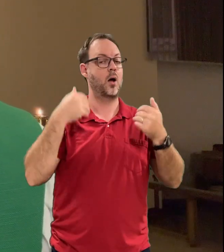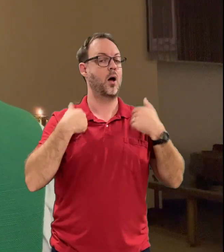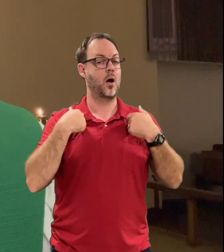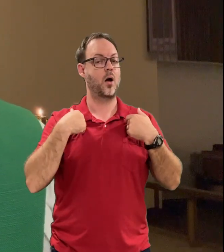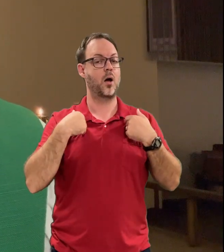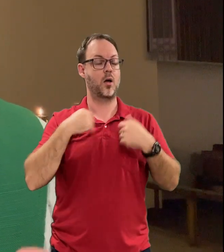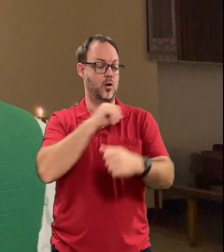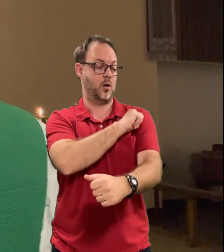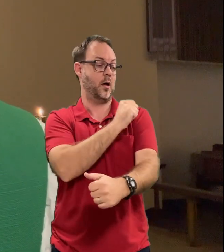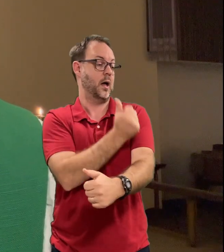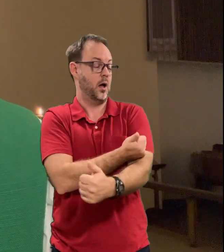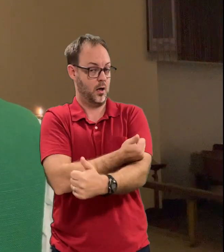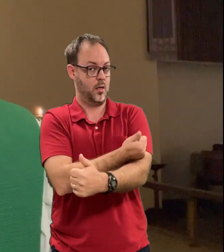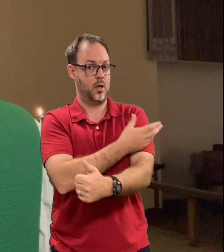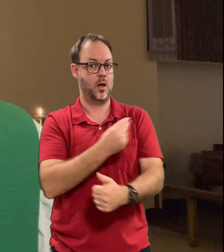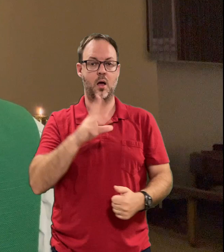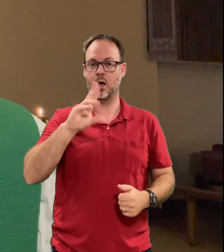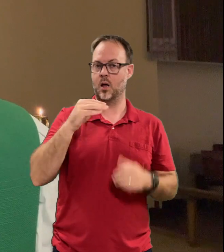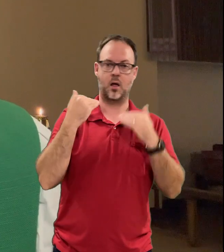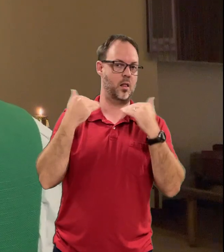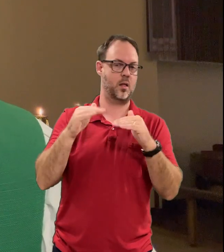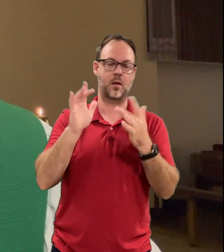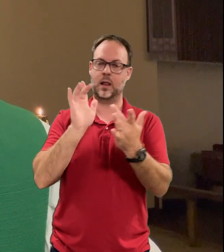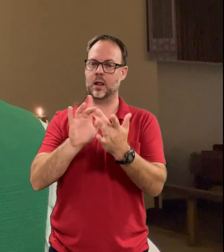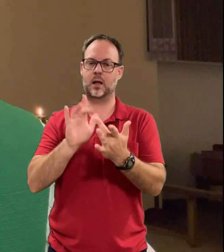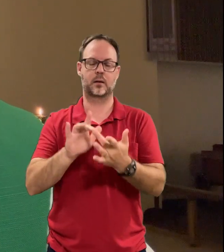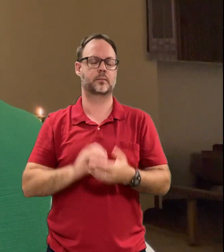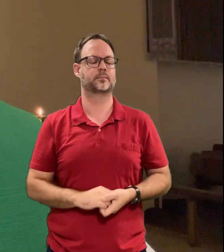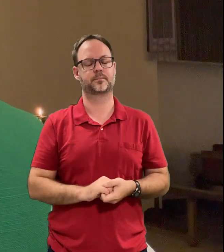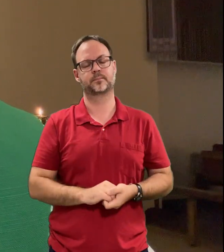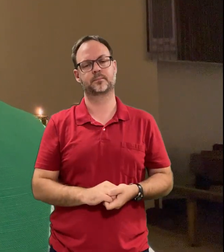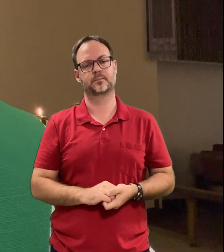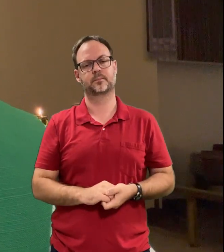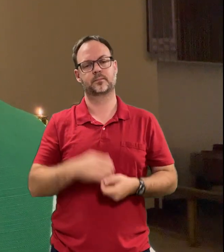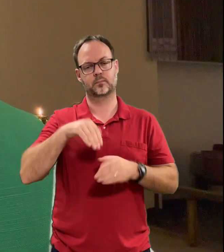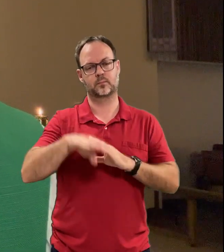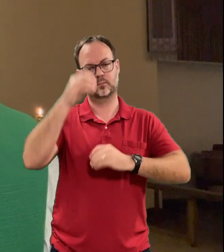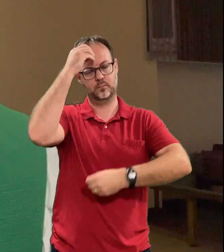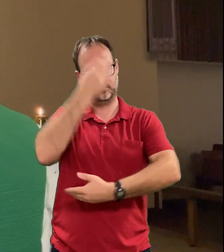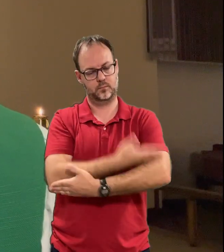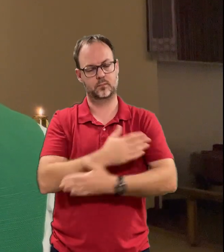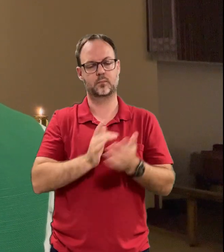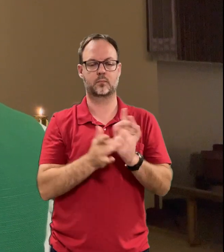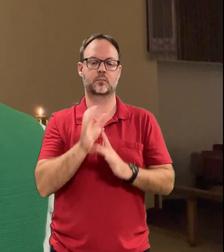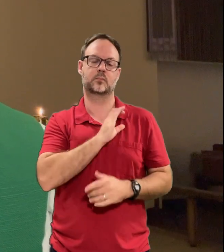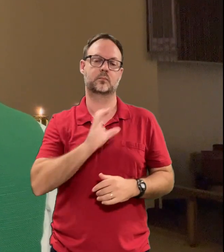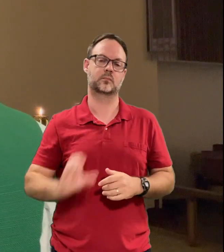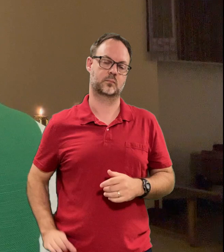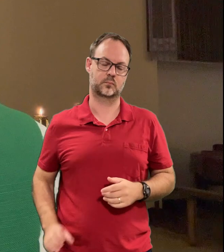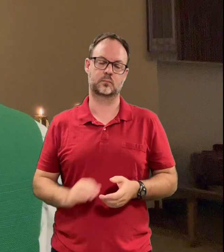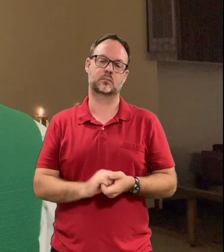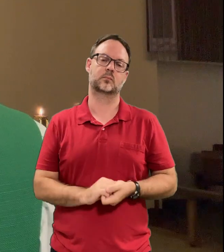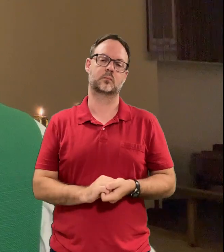because we have authorized and unlimited access to him through his Son, Jesus